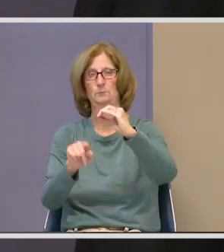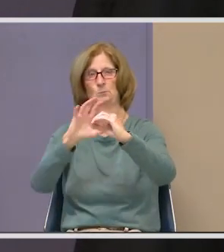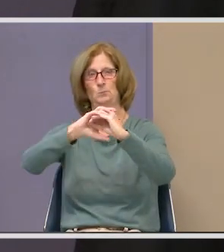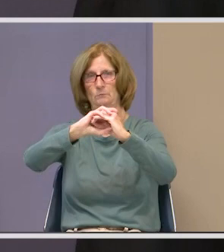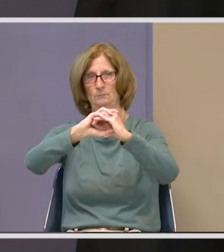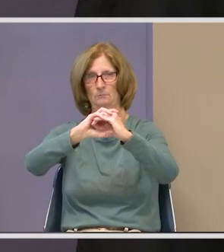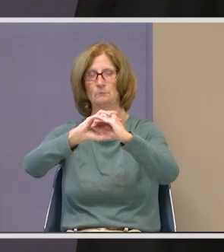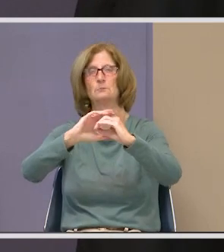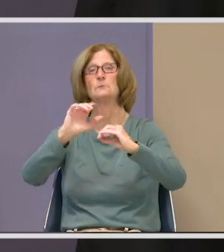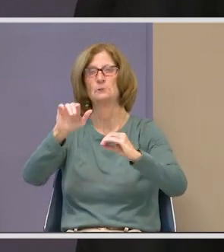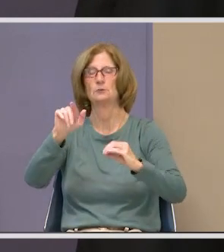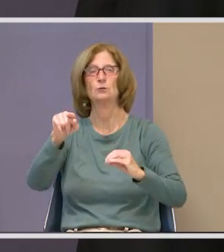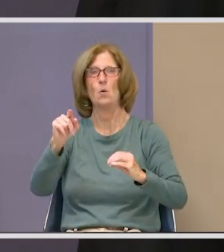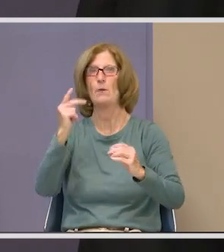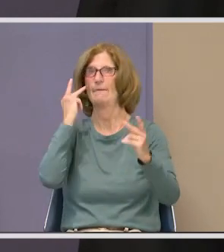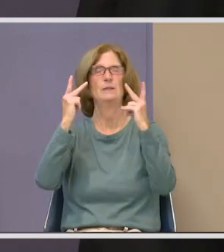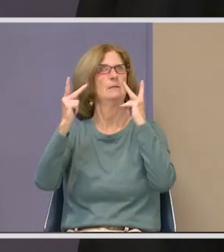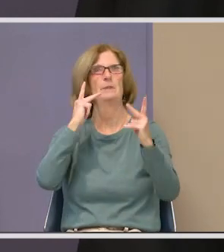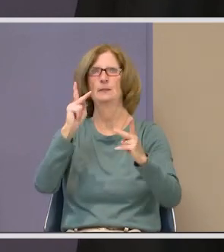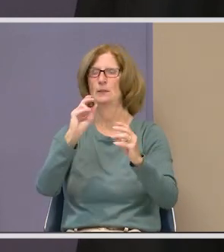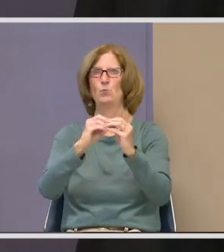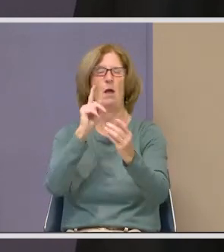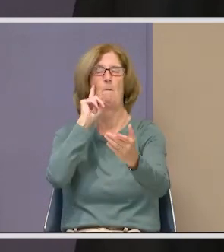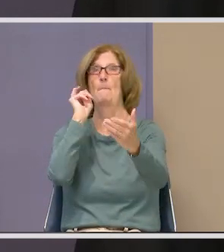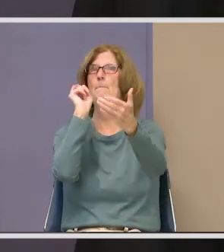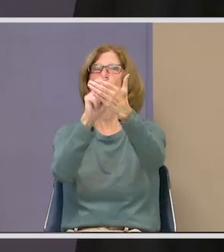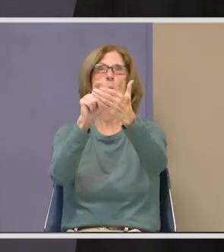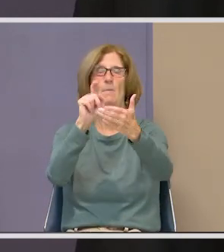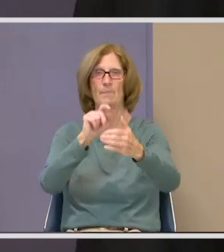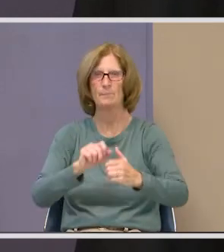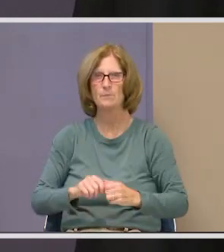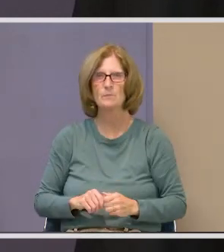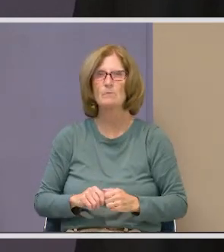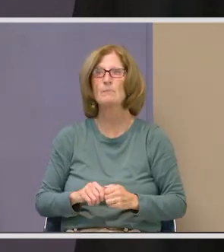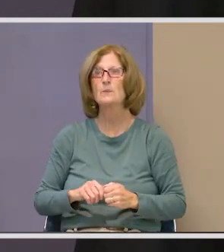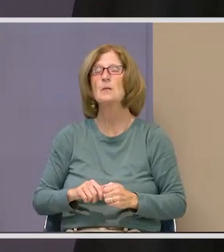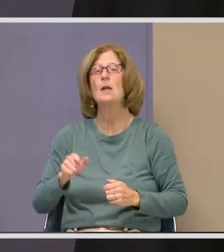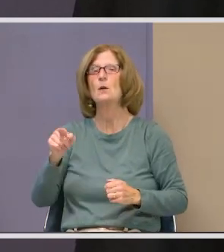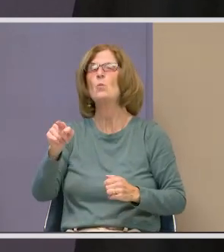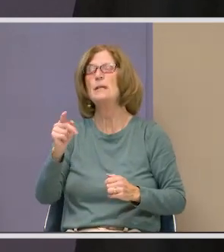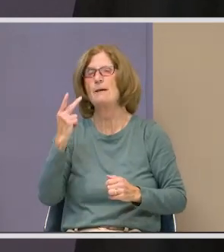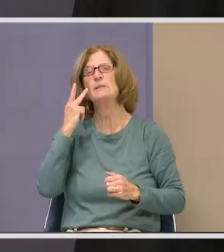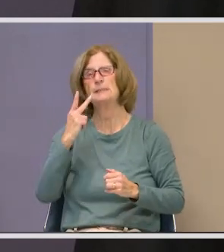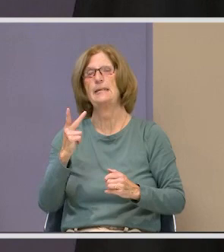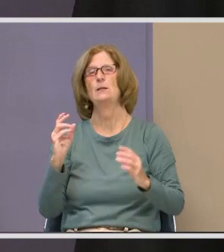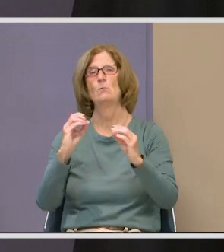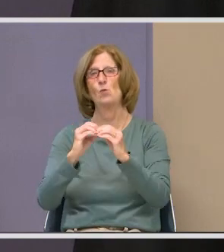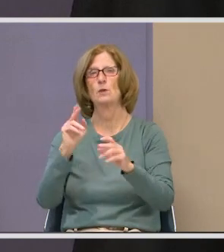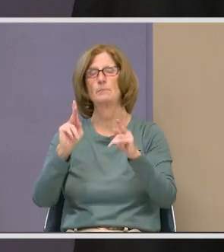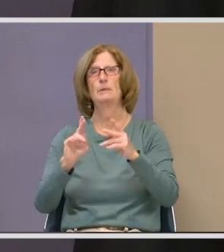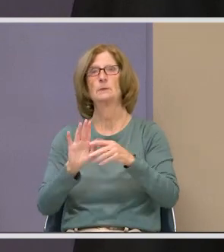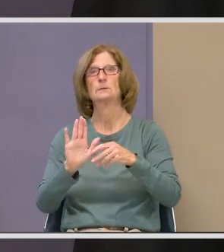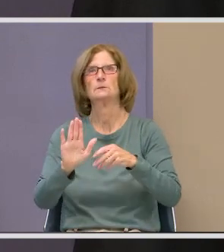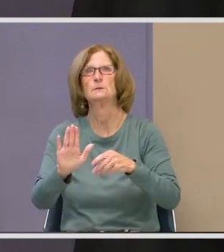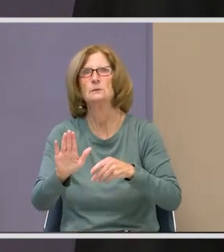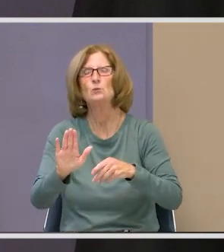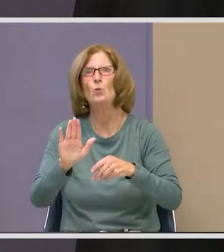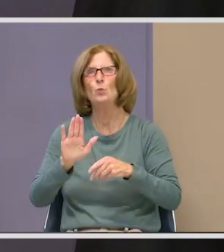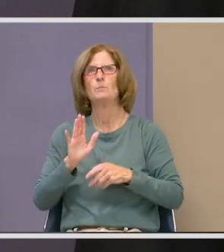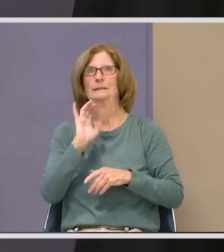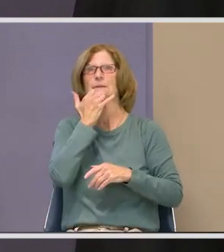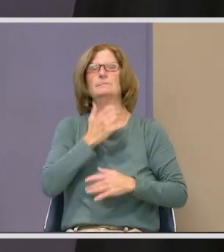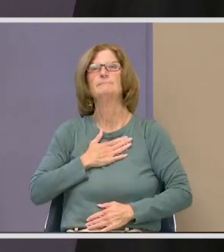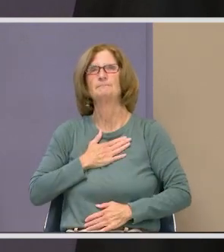back plates of the yellow tape. So visibility is there. There is a demonstrated improvement based on that treatment. In terms of wanting just like